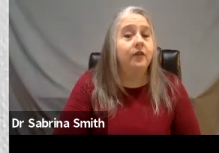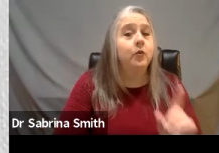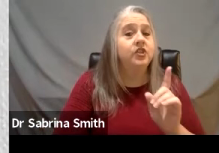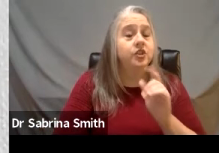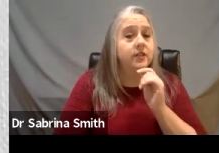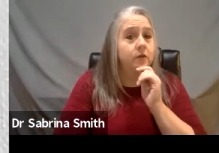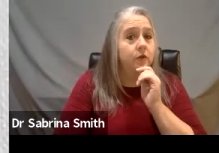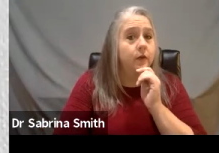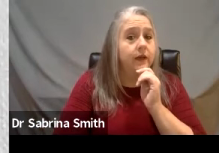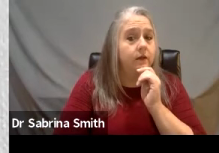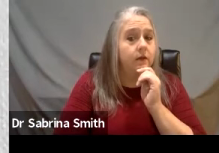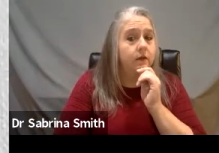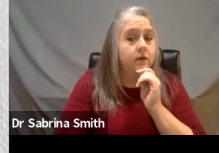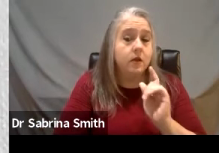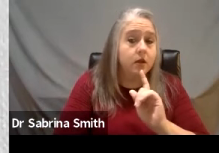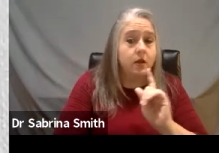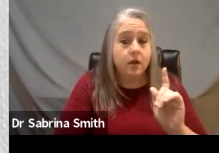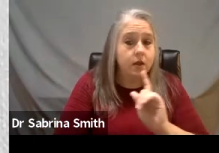If you have a question, just unmute real quick.